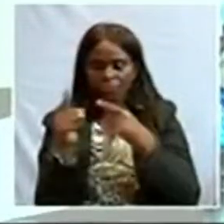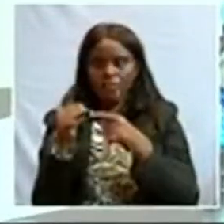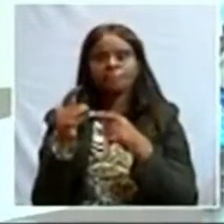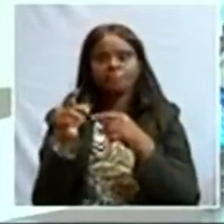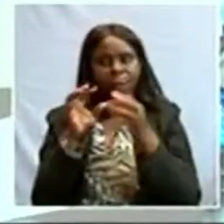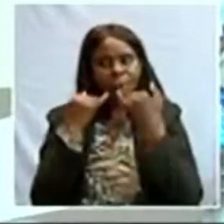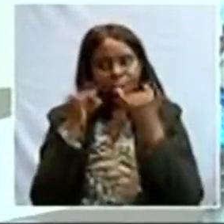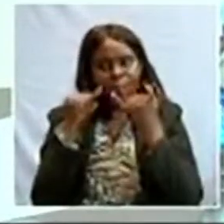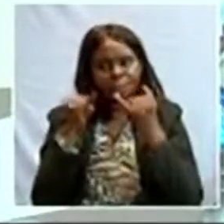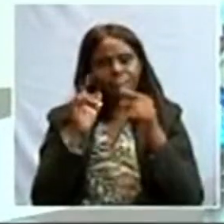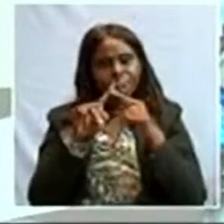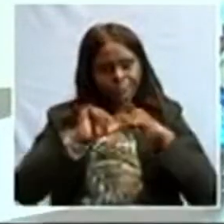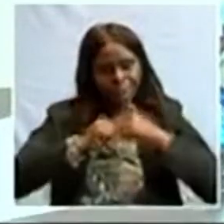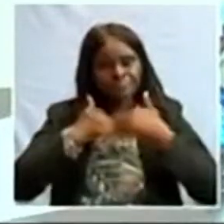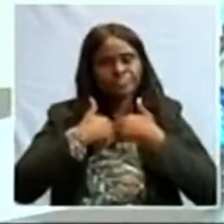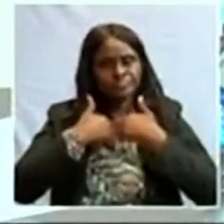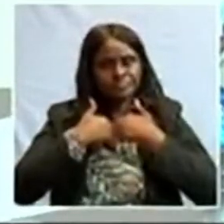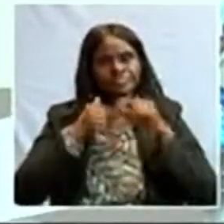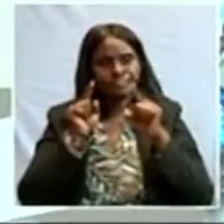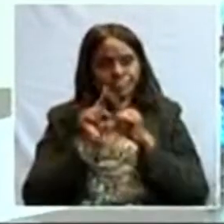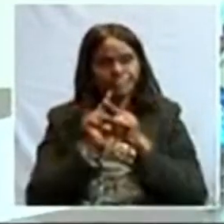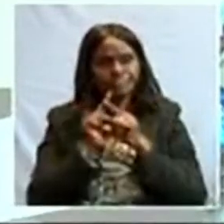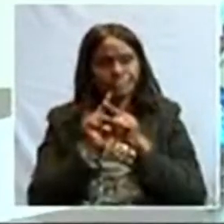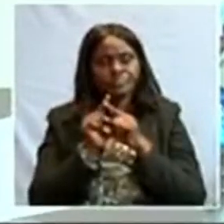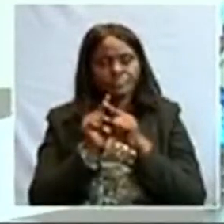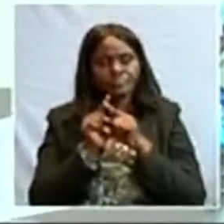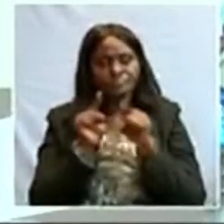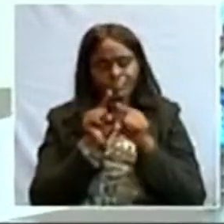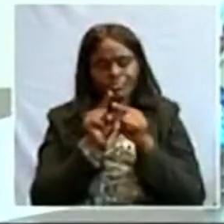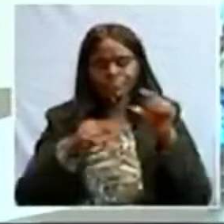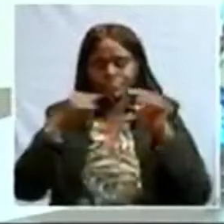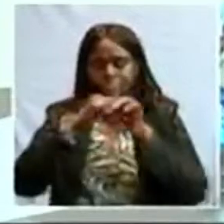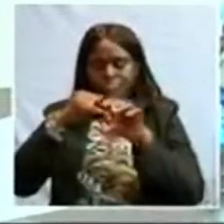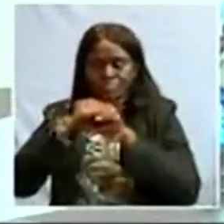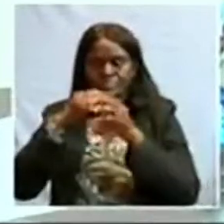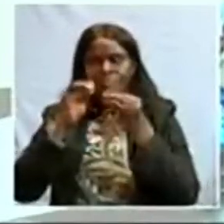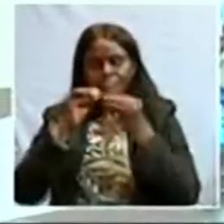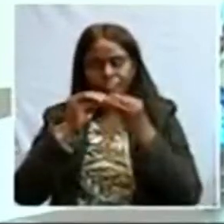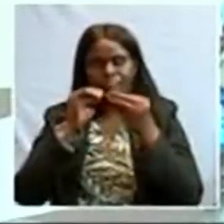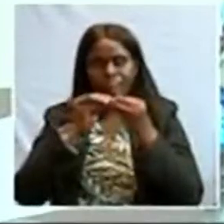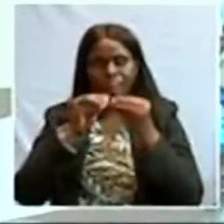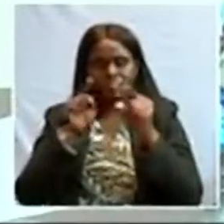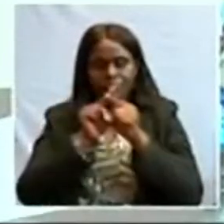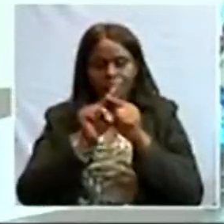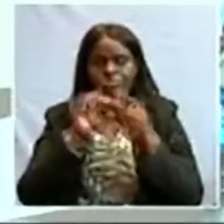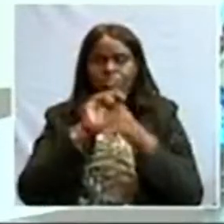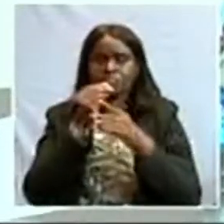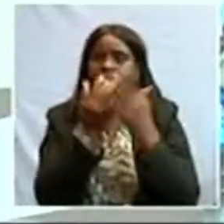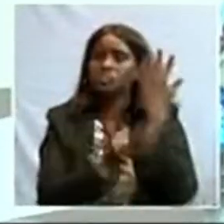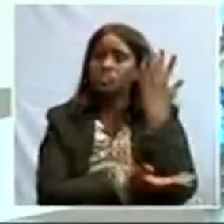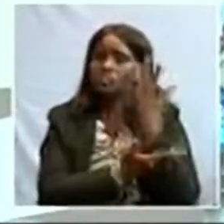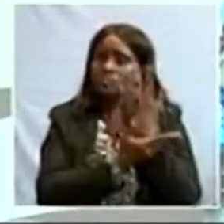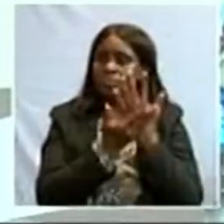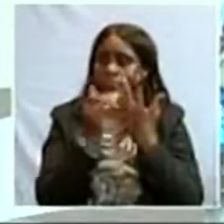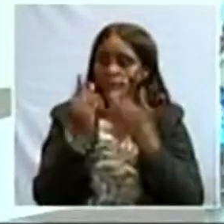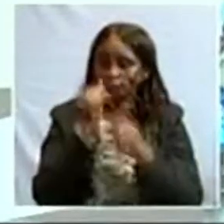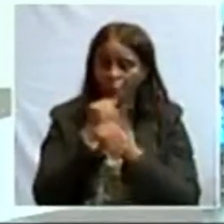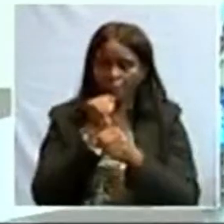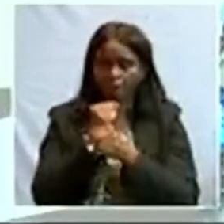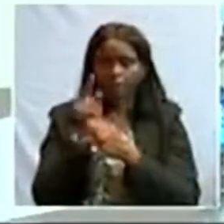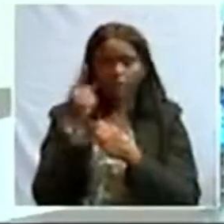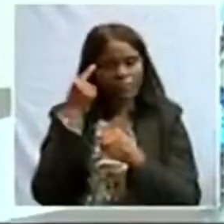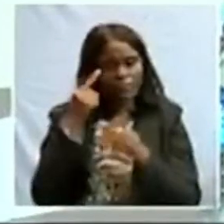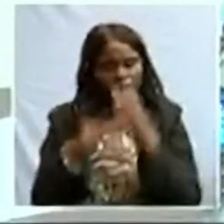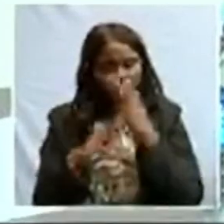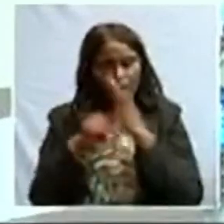time that we have taken as an inclusion or an enhancement of the job description of the town